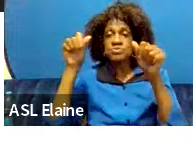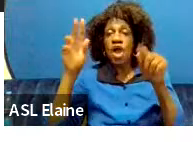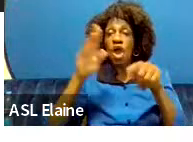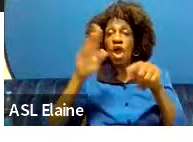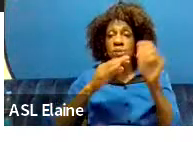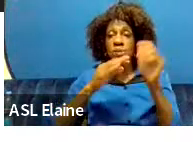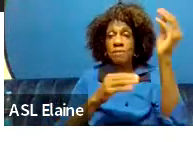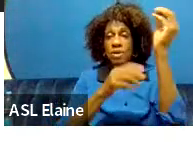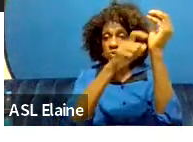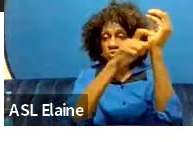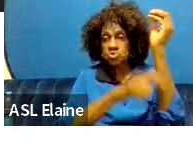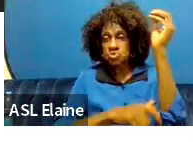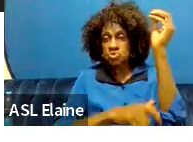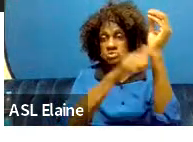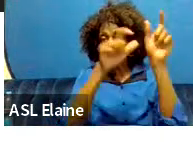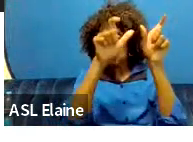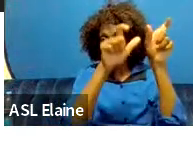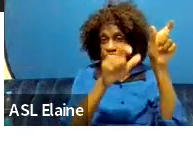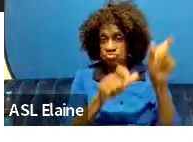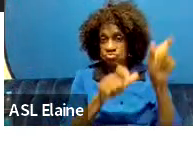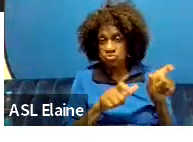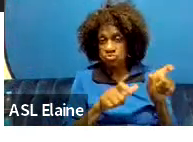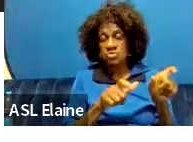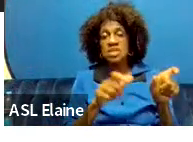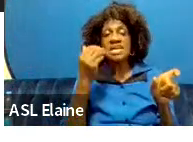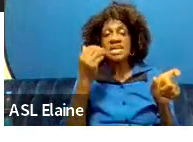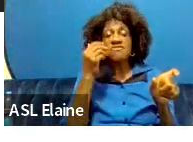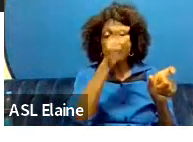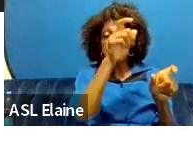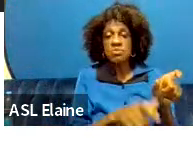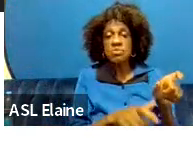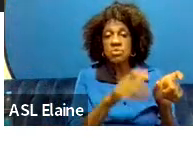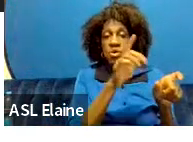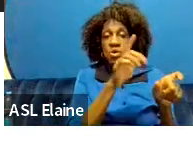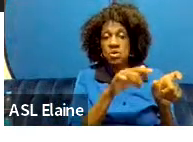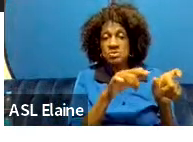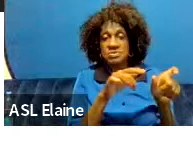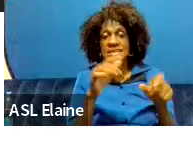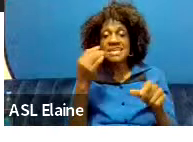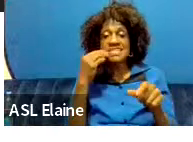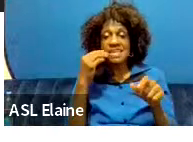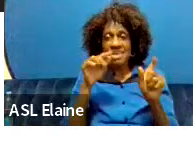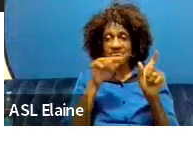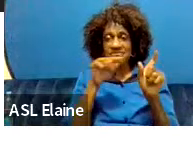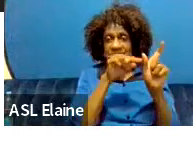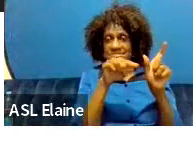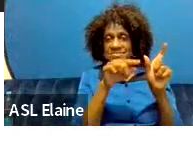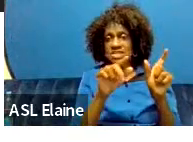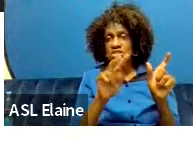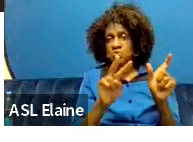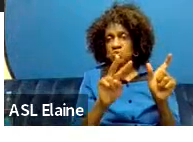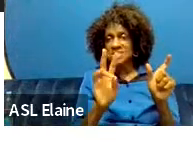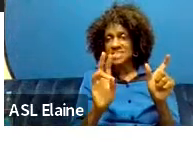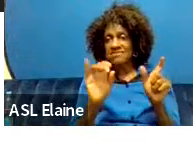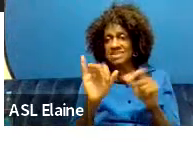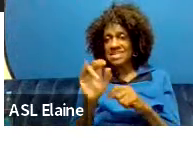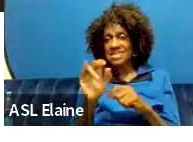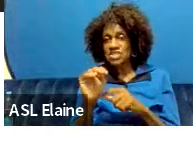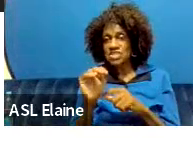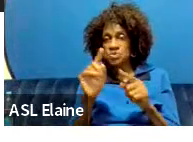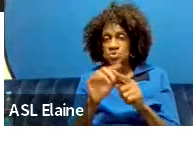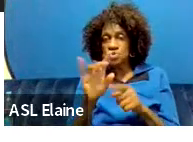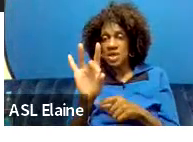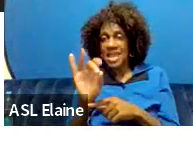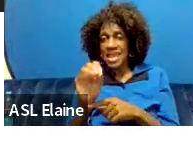posts. Signs and other objects mounted on posts or pylons that have leading edges of 27 inches to 80 inches